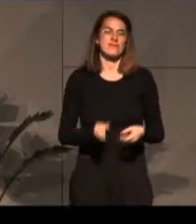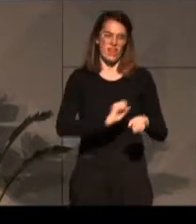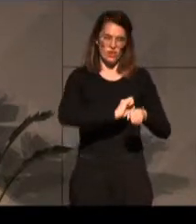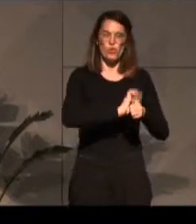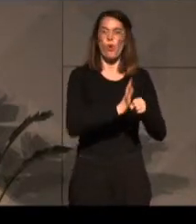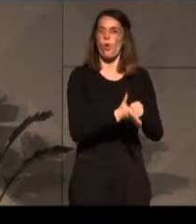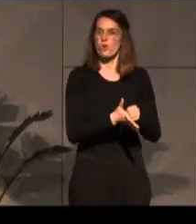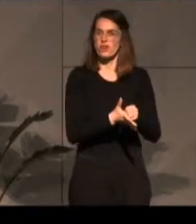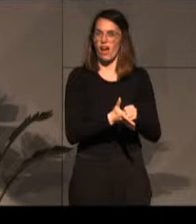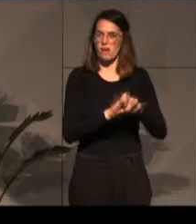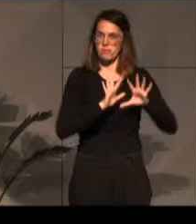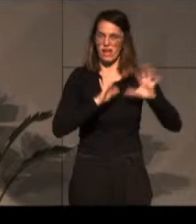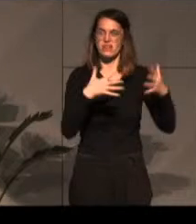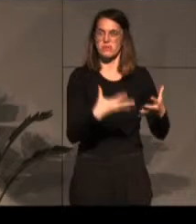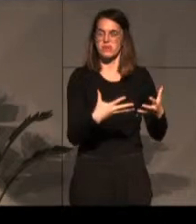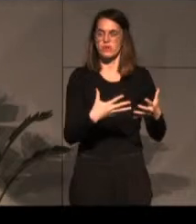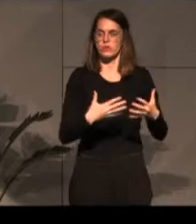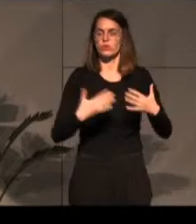Unexpected